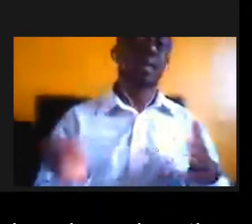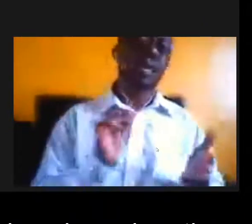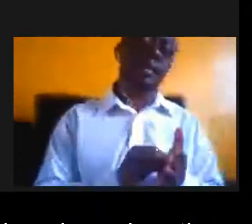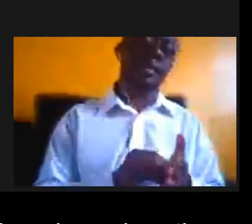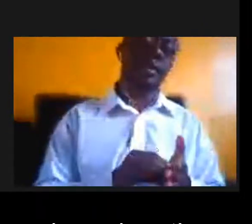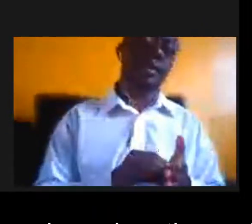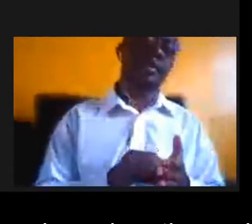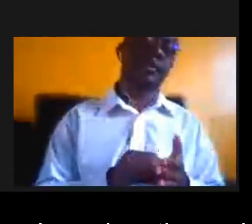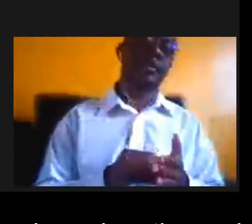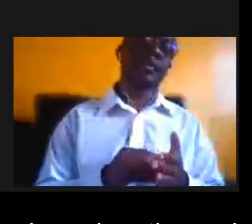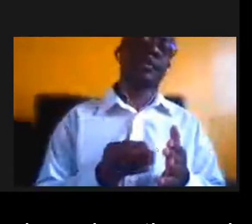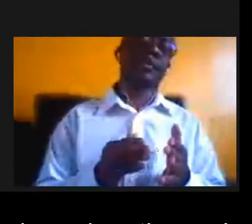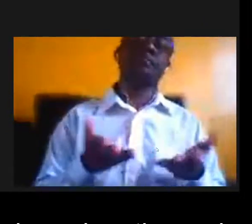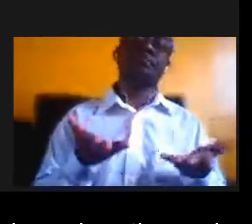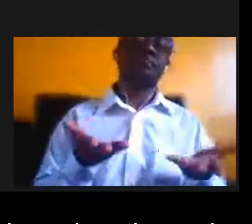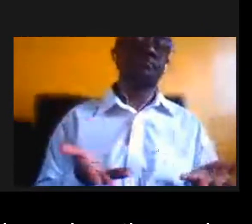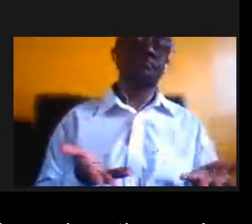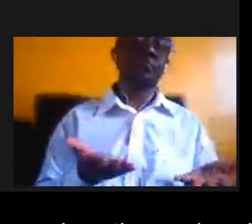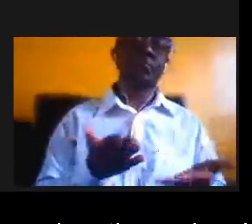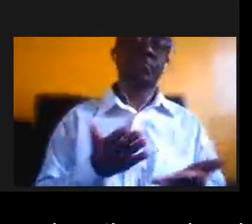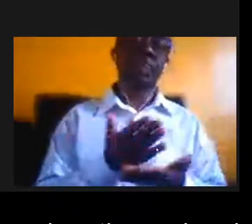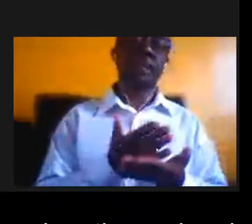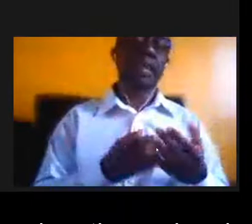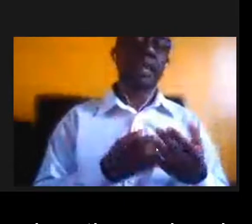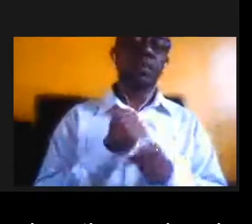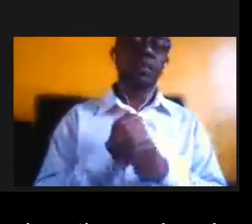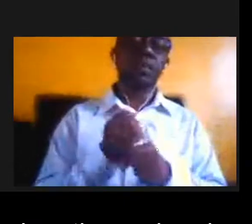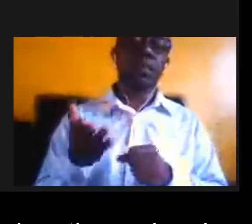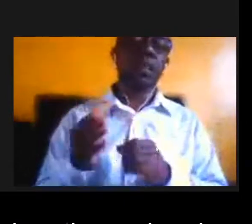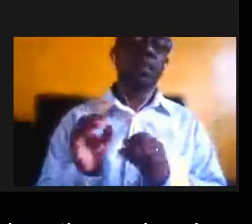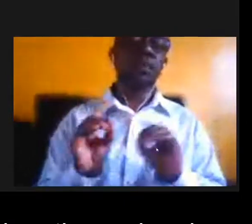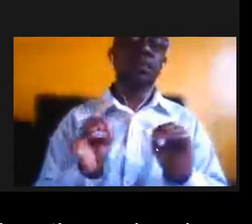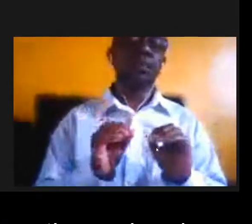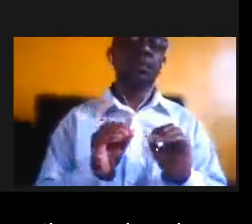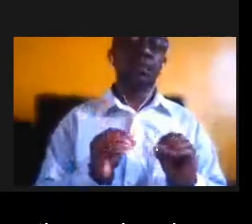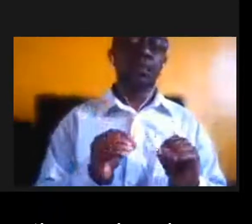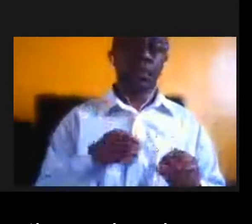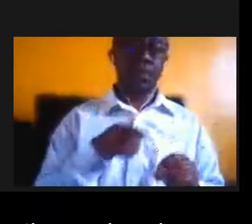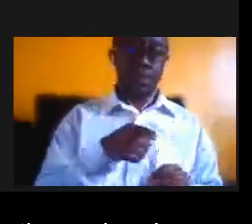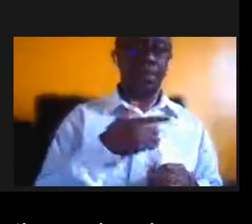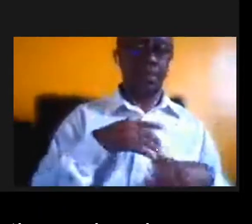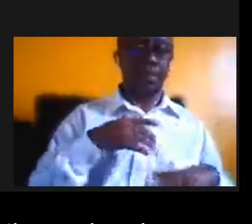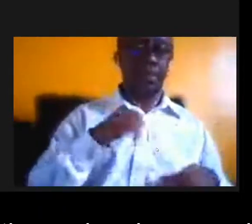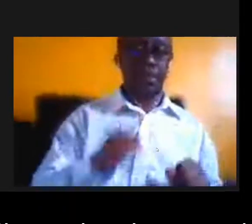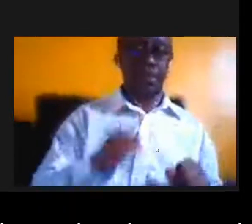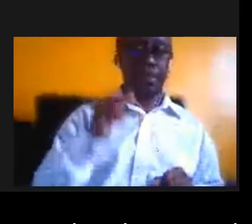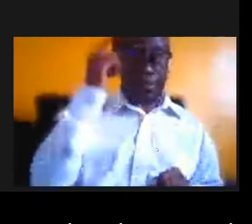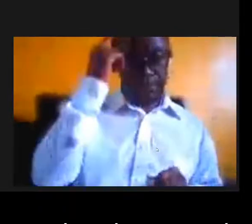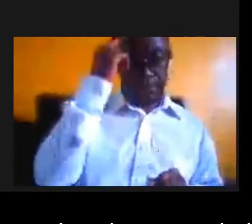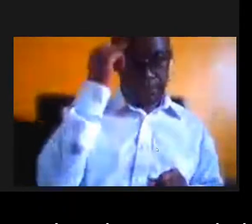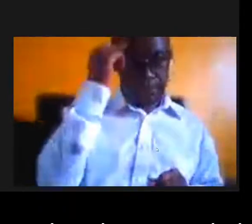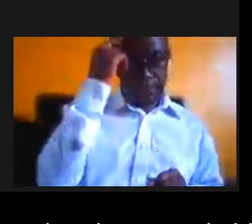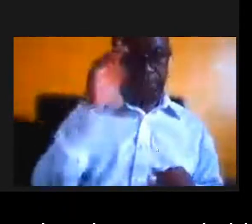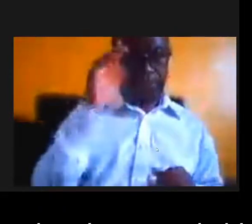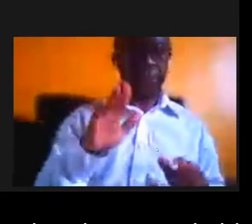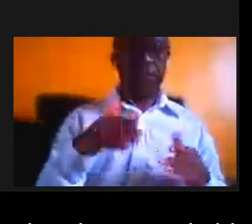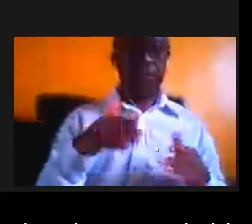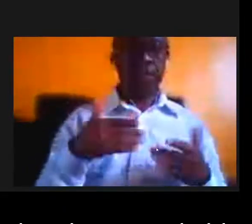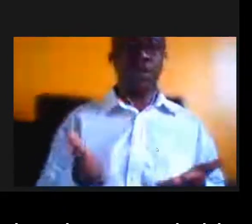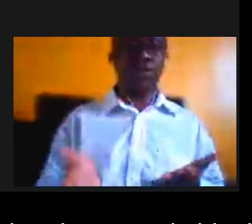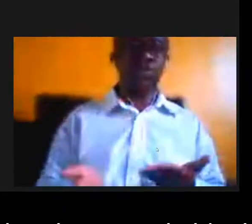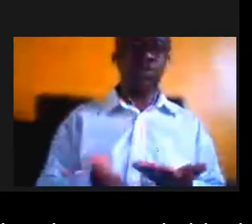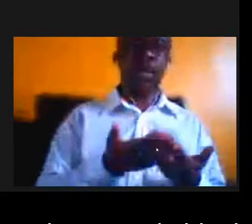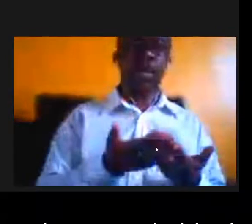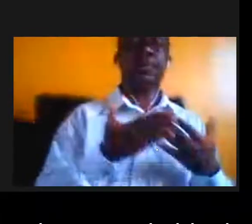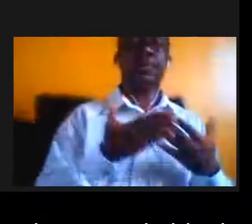they were working. This is something that people should think about, how to help those people who will not be